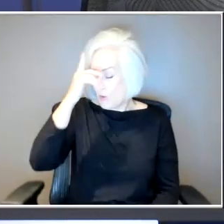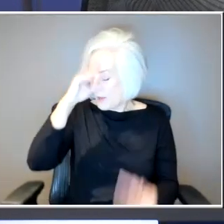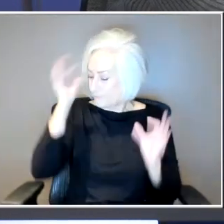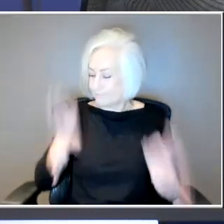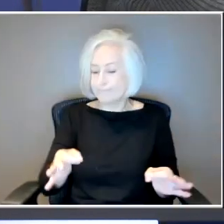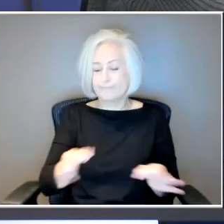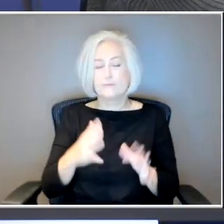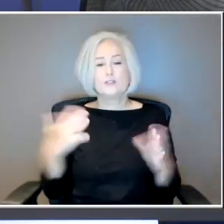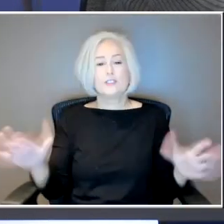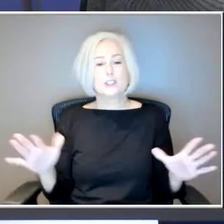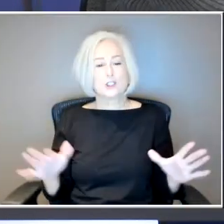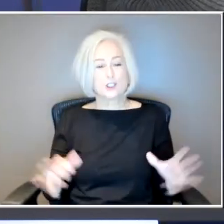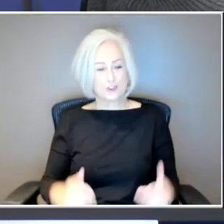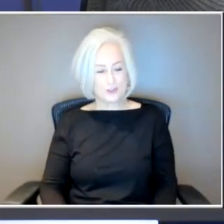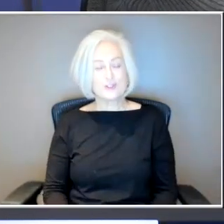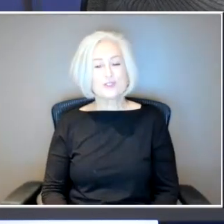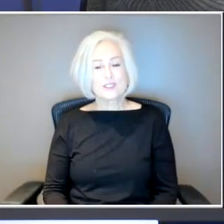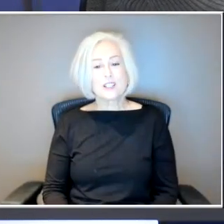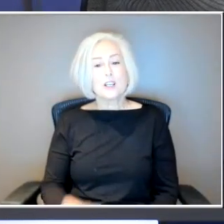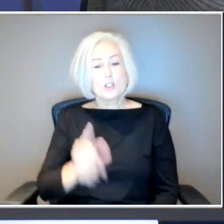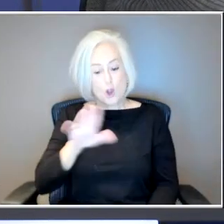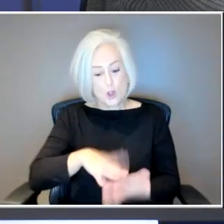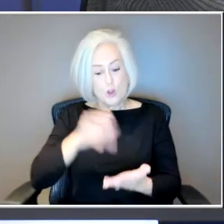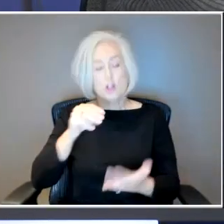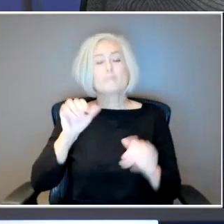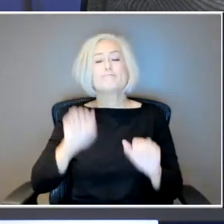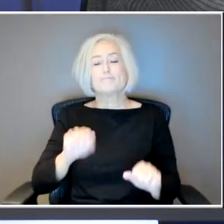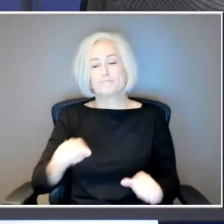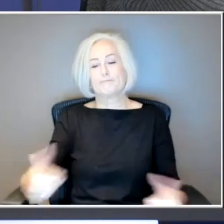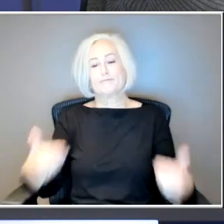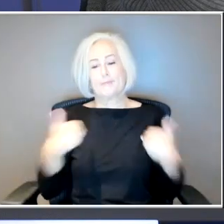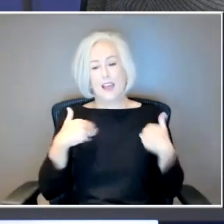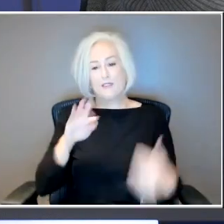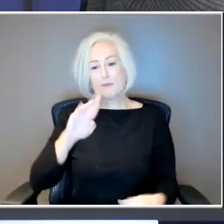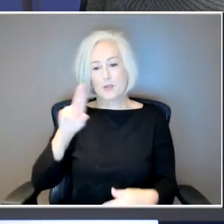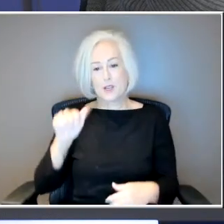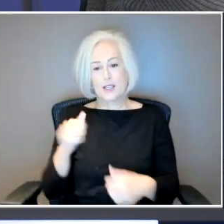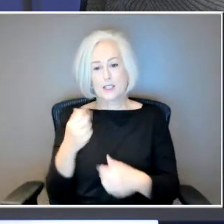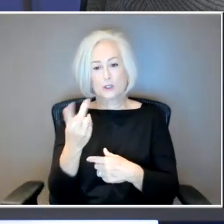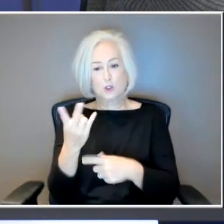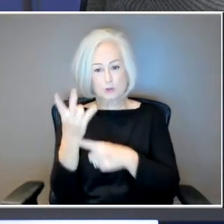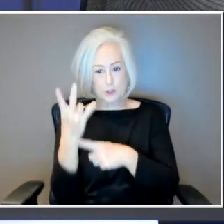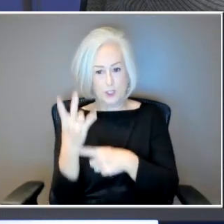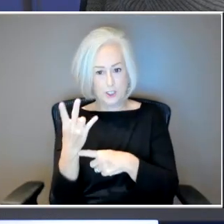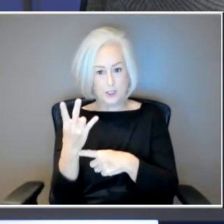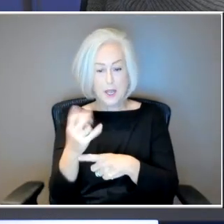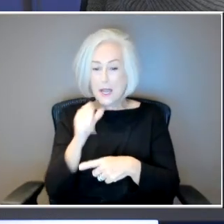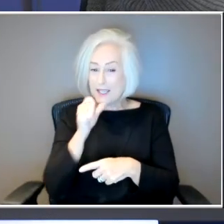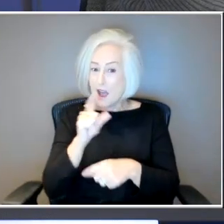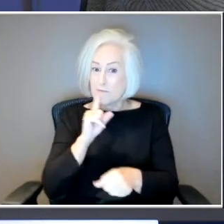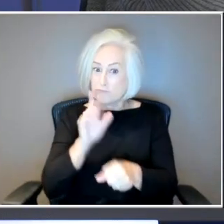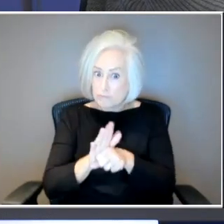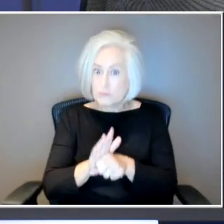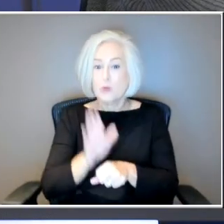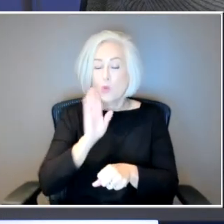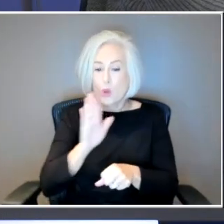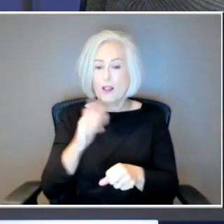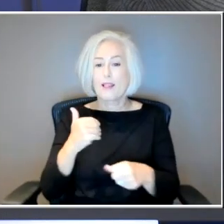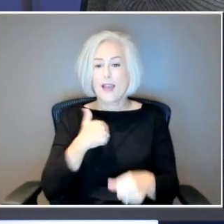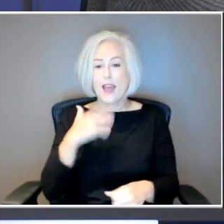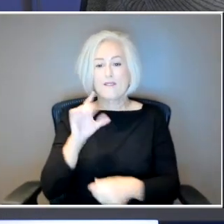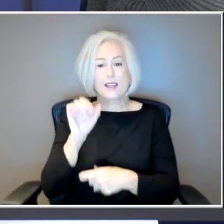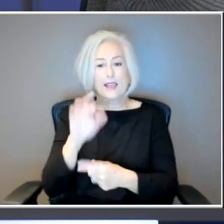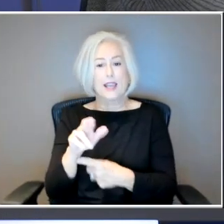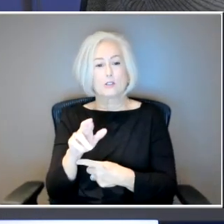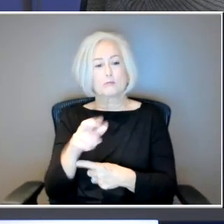This is nice. Okay, so you learn you have this mutation, but it's not a guarantee that you're going to develop cancer. Walk us through some of those pros